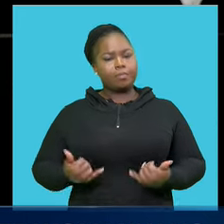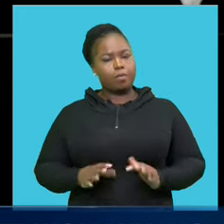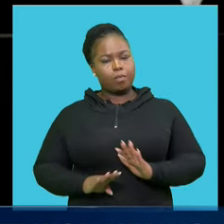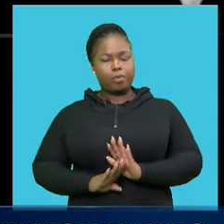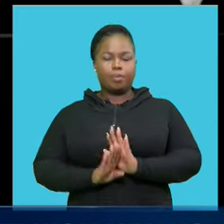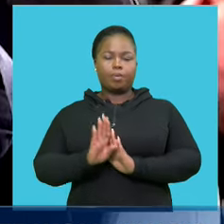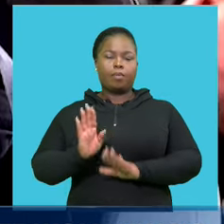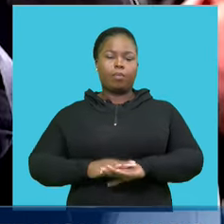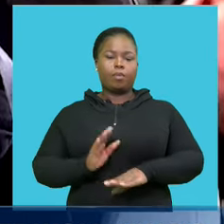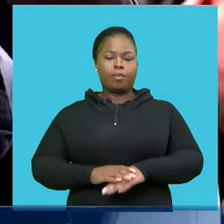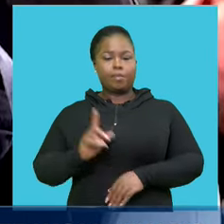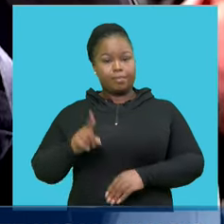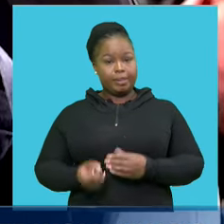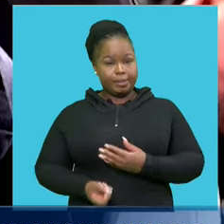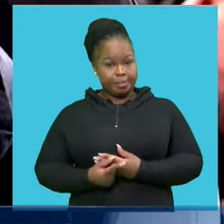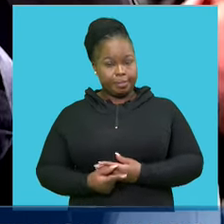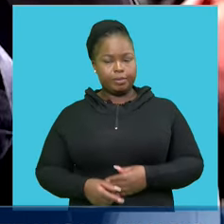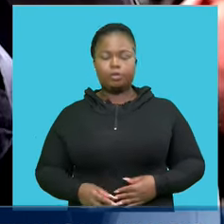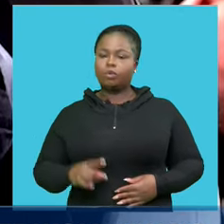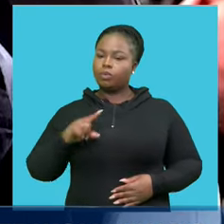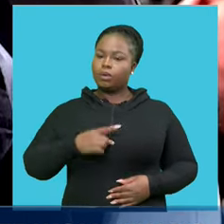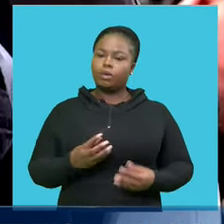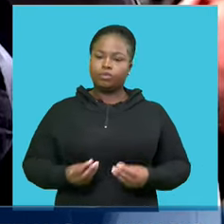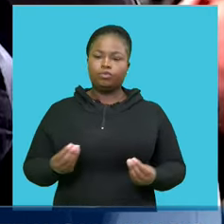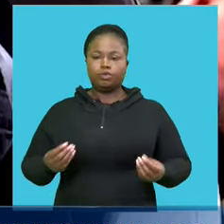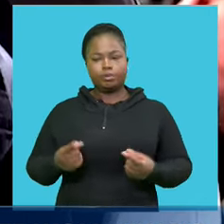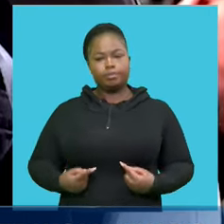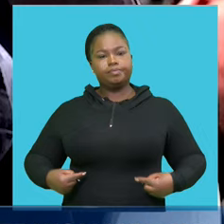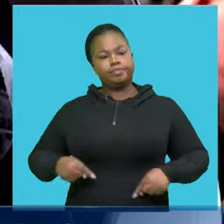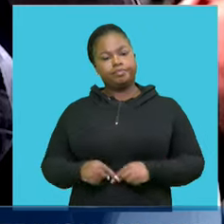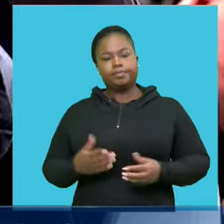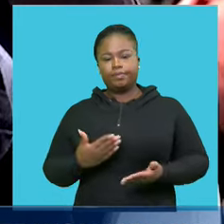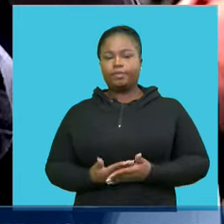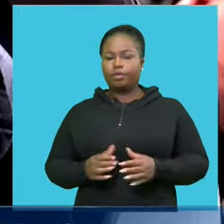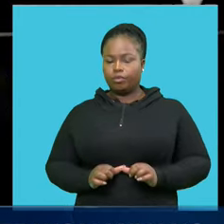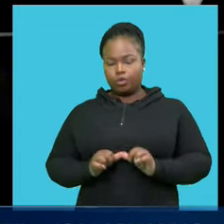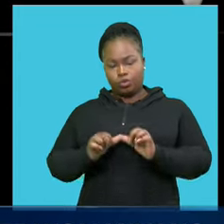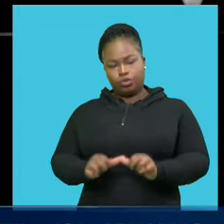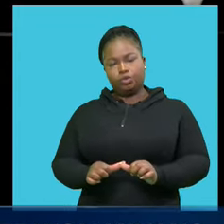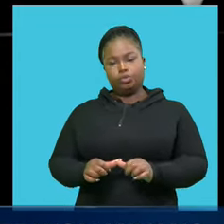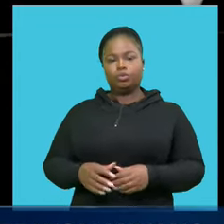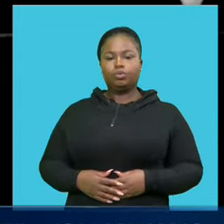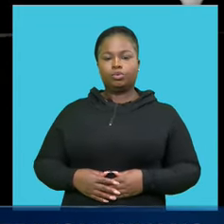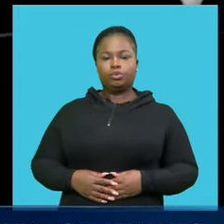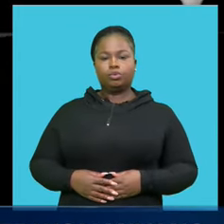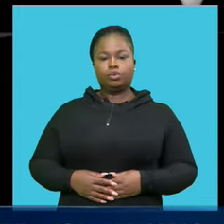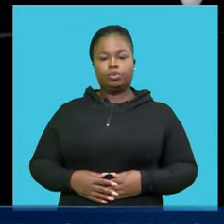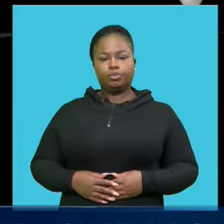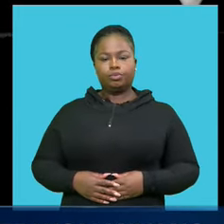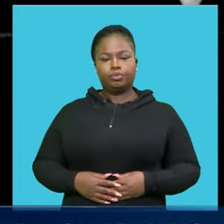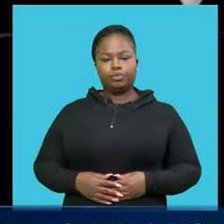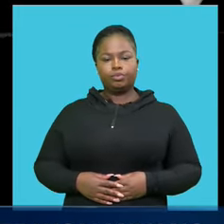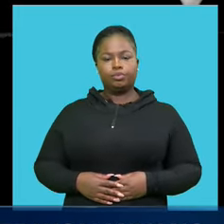needs to be done so that our children can continue or accede to a higher level